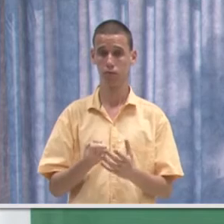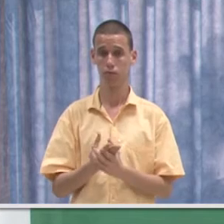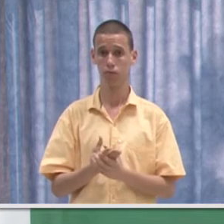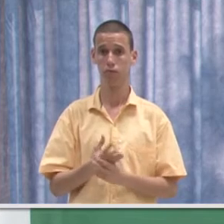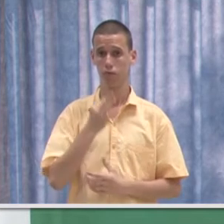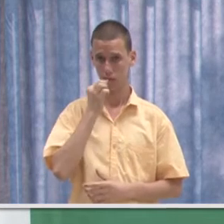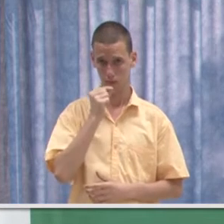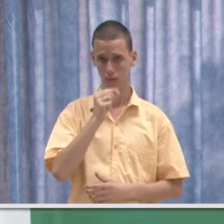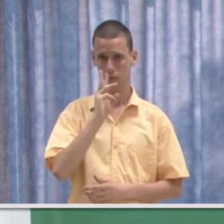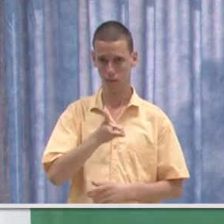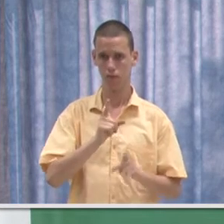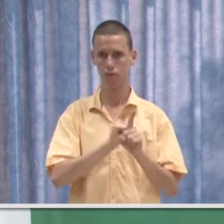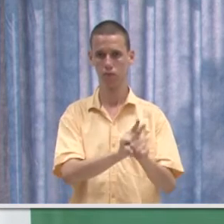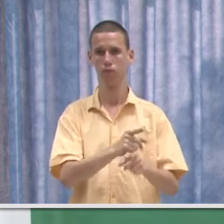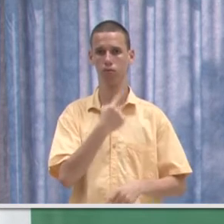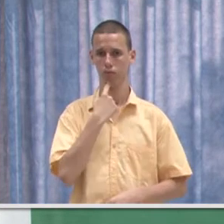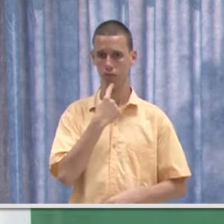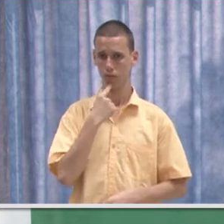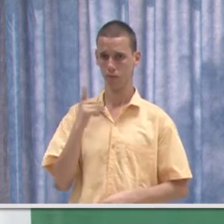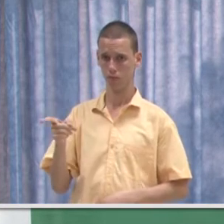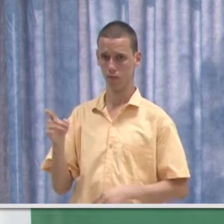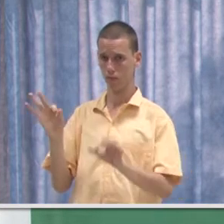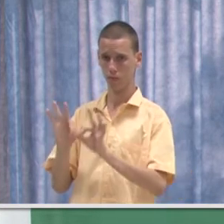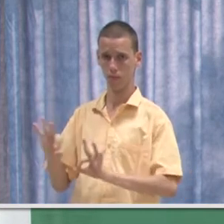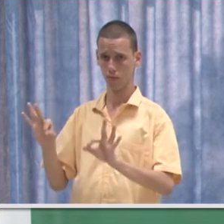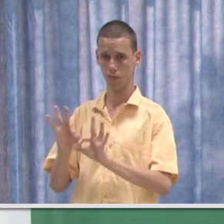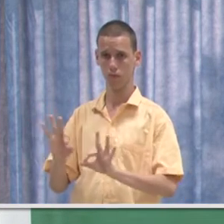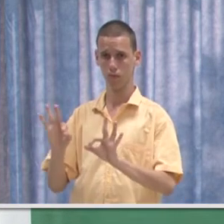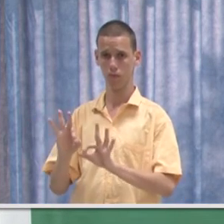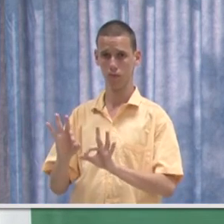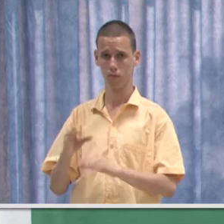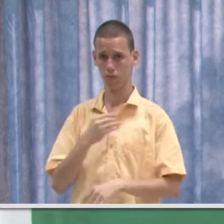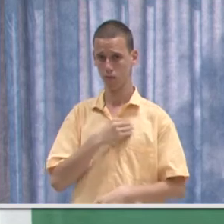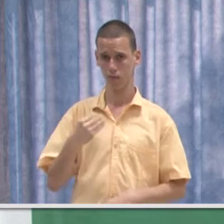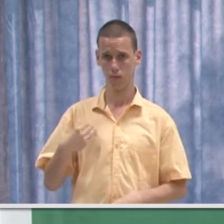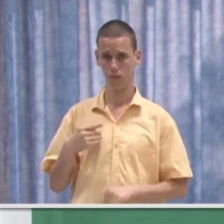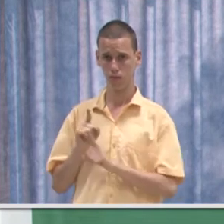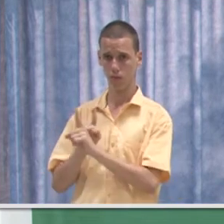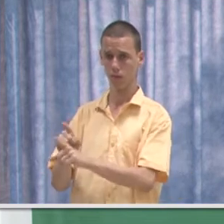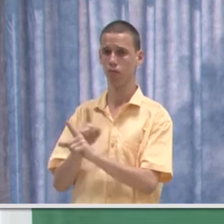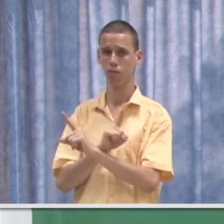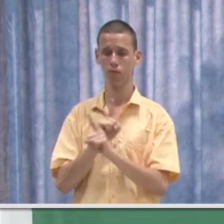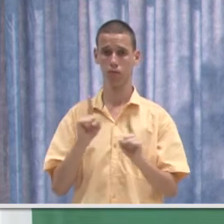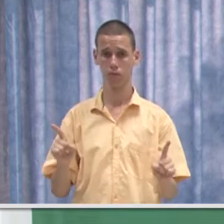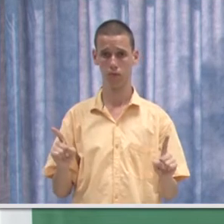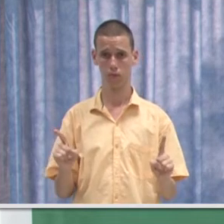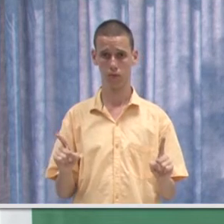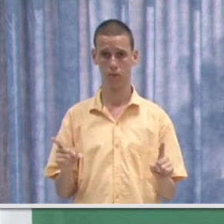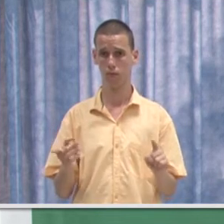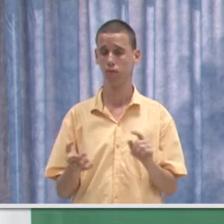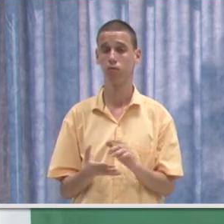it will be indicated. The person will not have these comorbid conditions that would put his or her life at